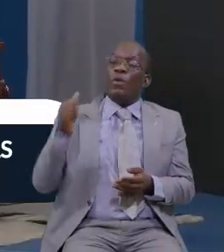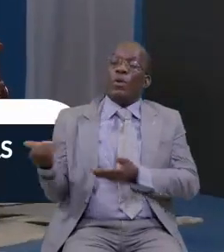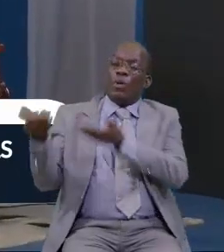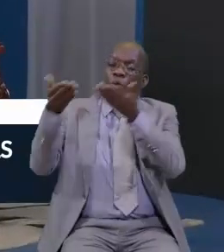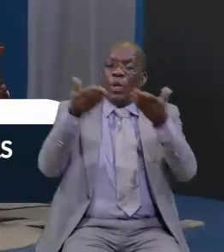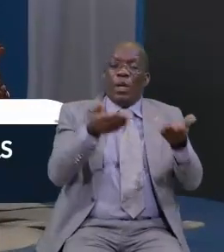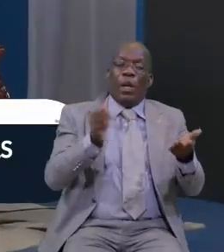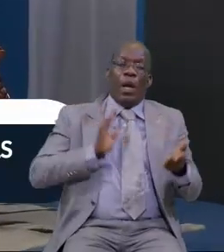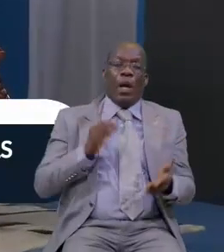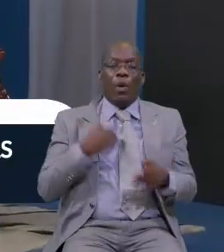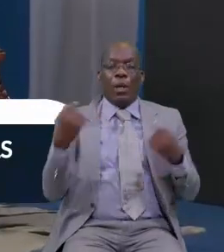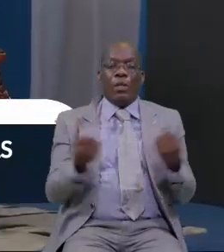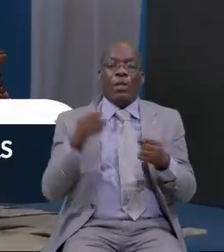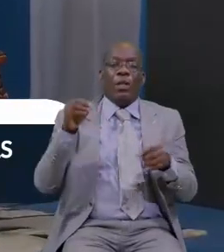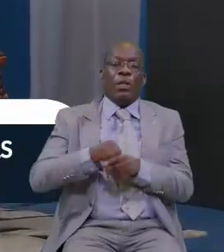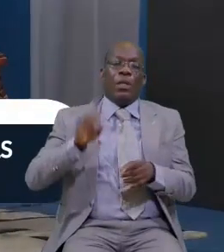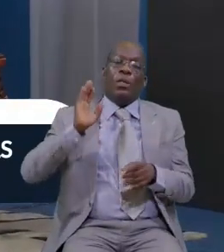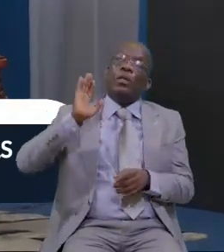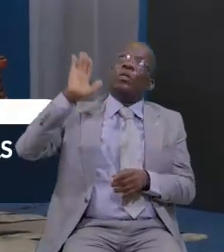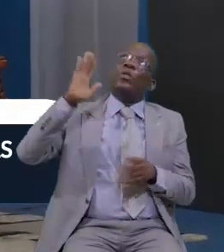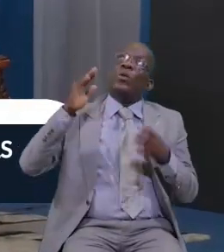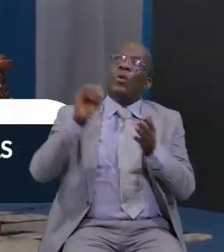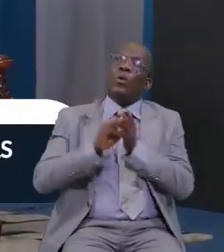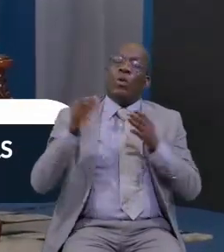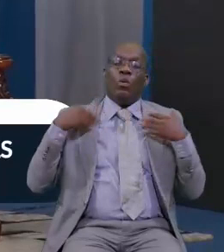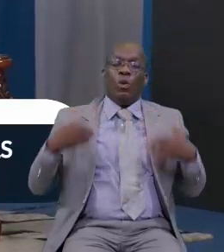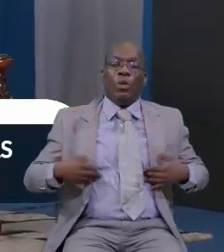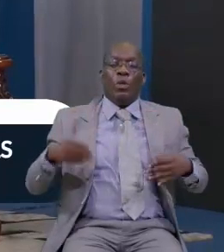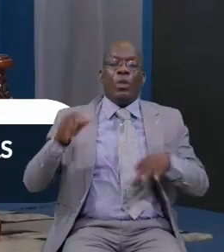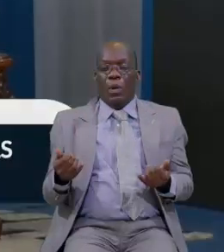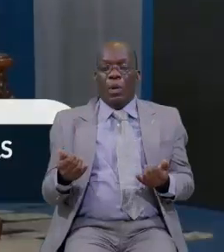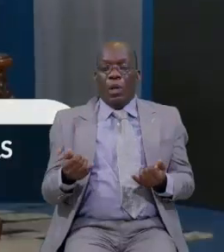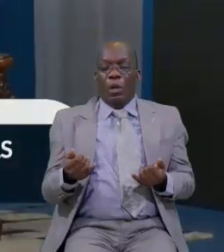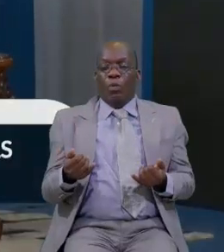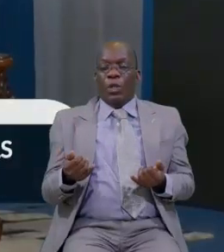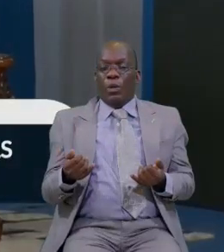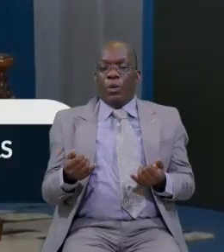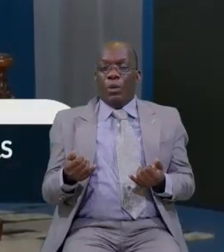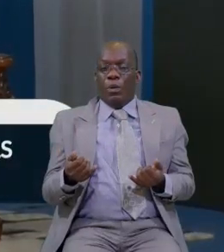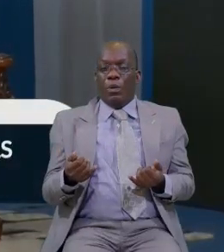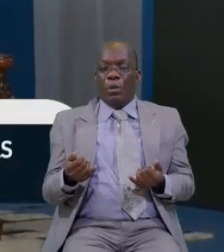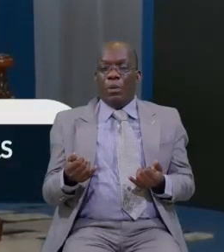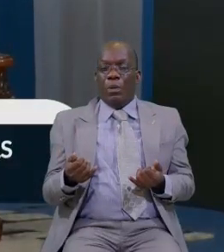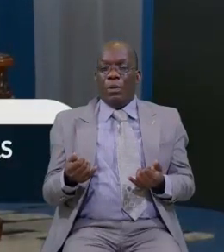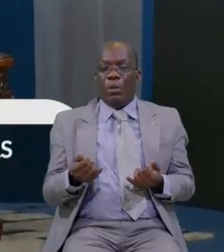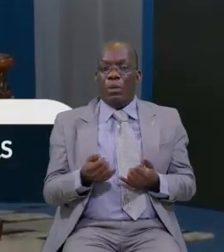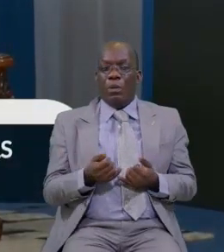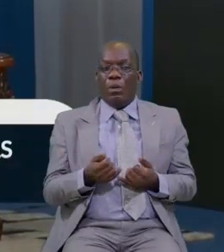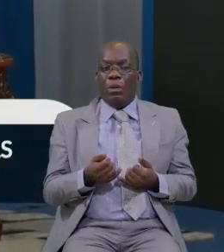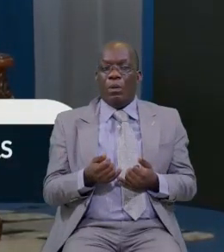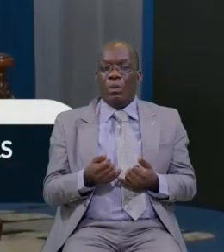own body on the tree, that we, children of God now, to sins, not dead in